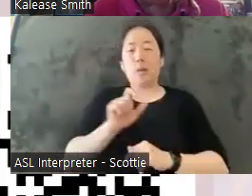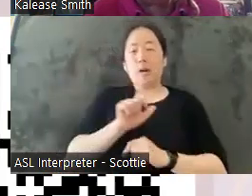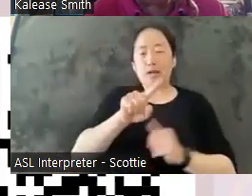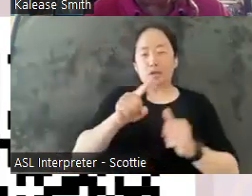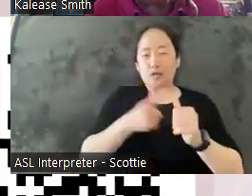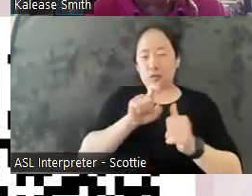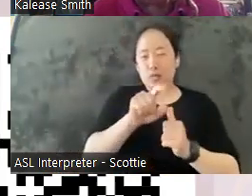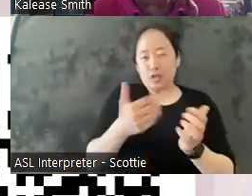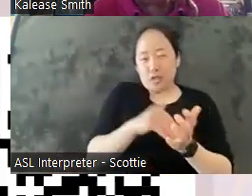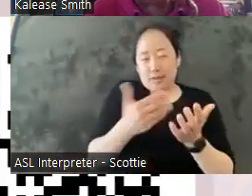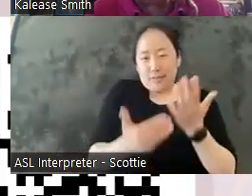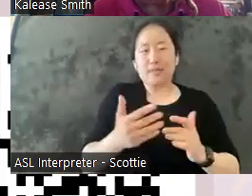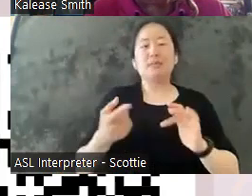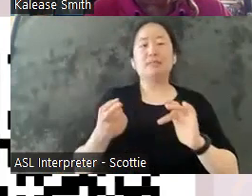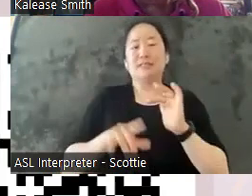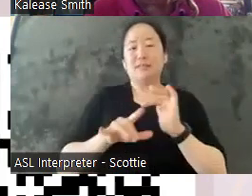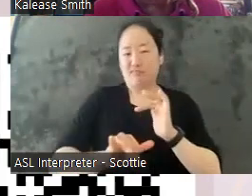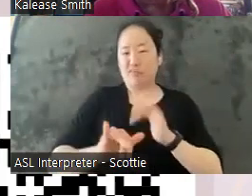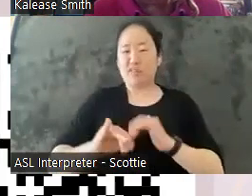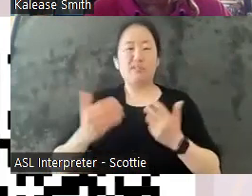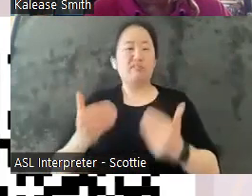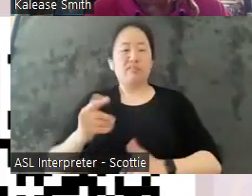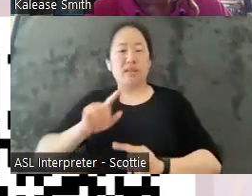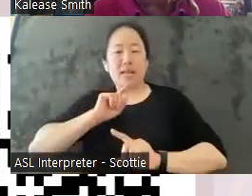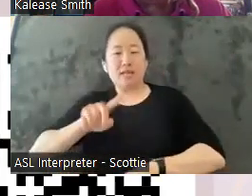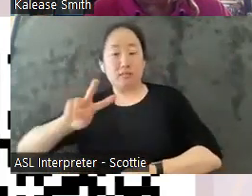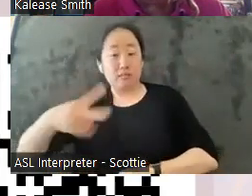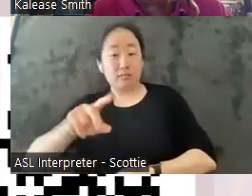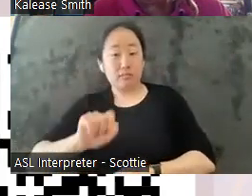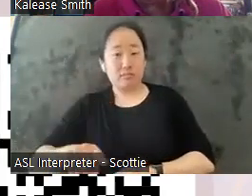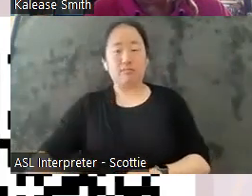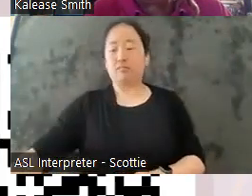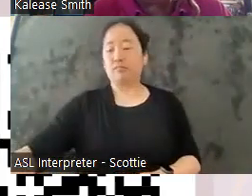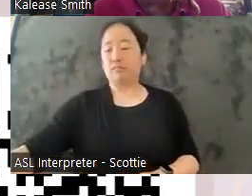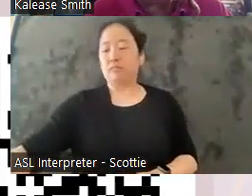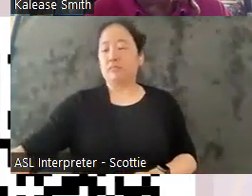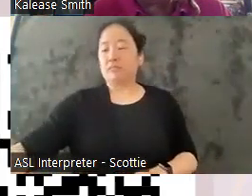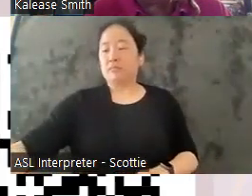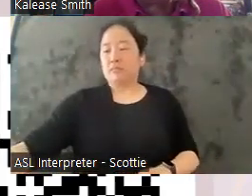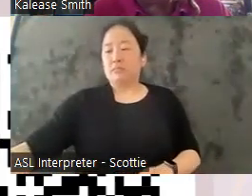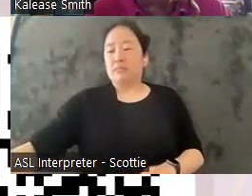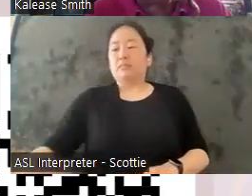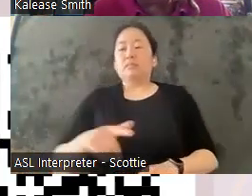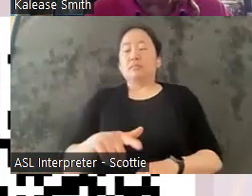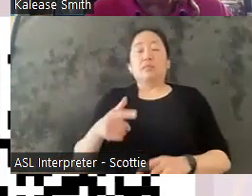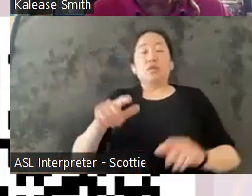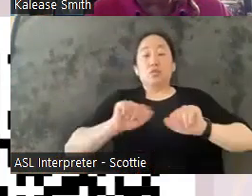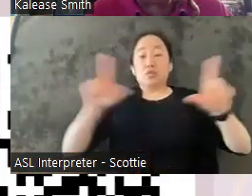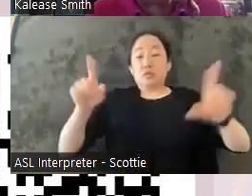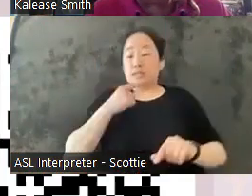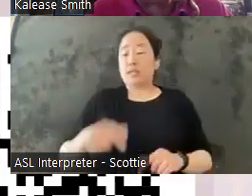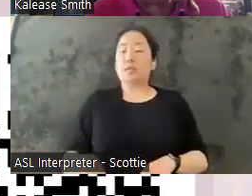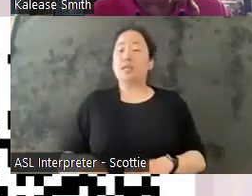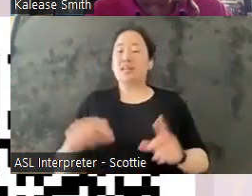on the screen here. I just posted the link to the word cloud in the chat. But on the screen here, it says, word cloud, what